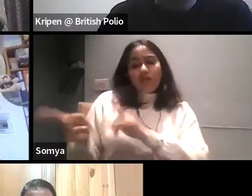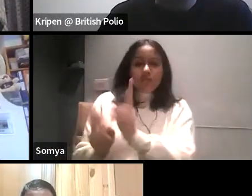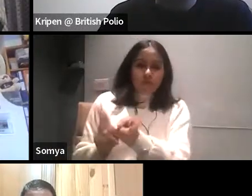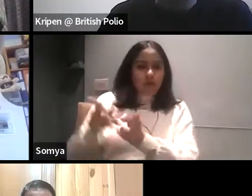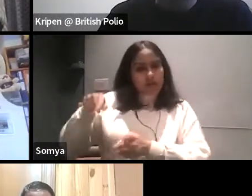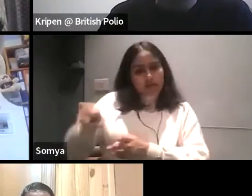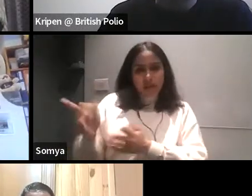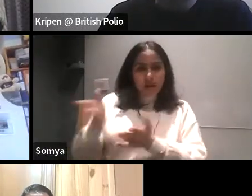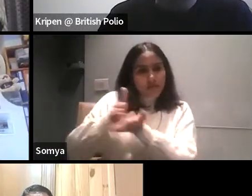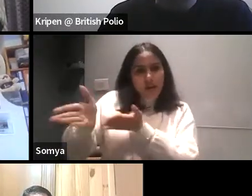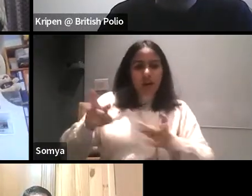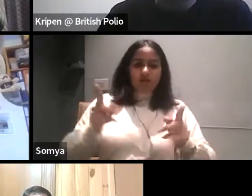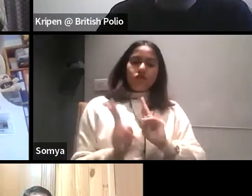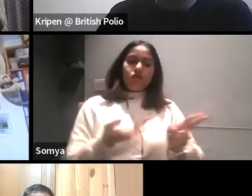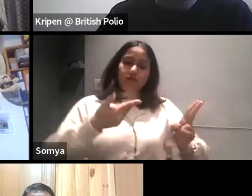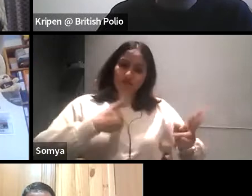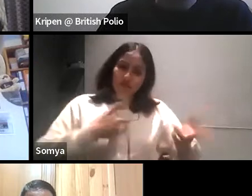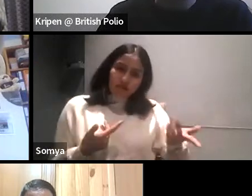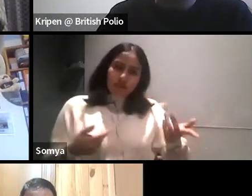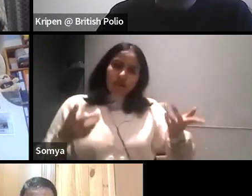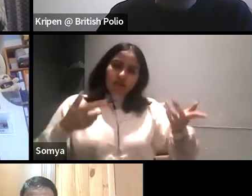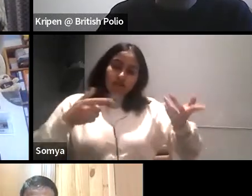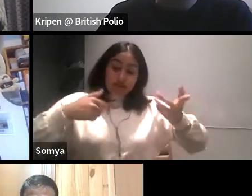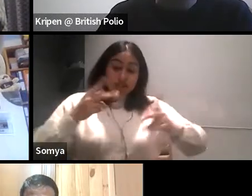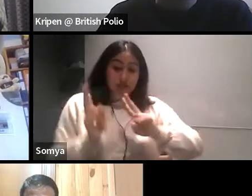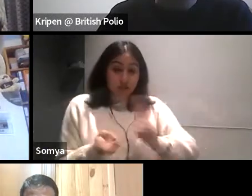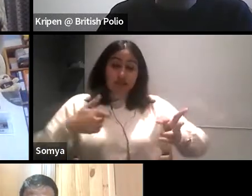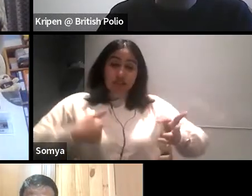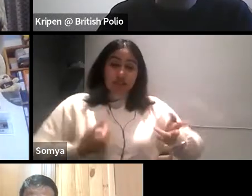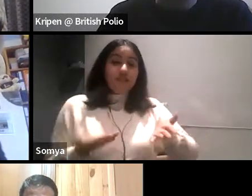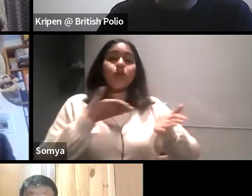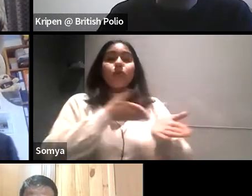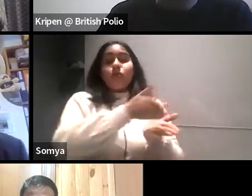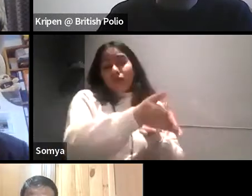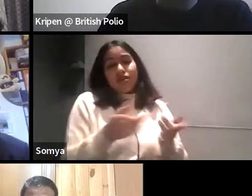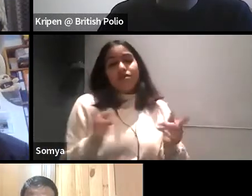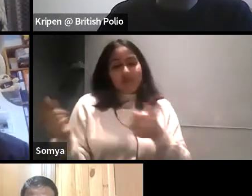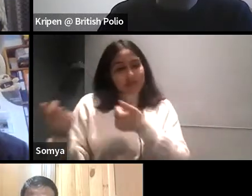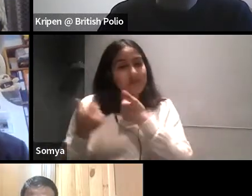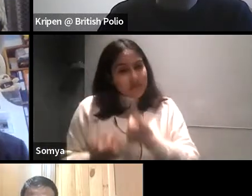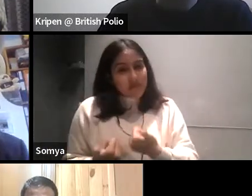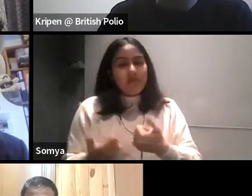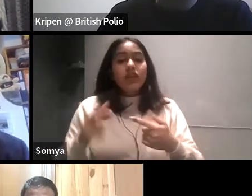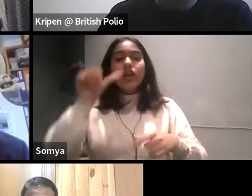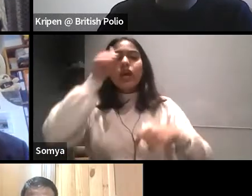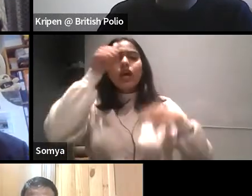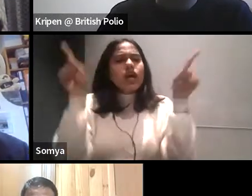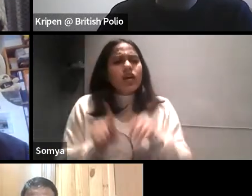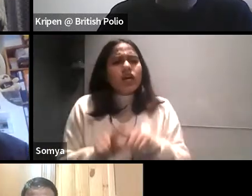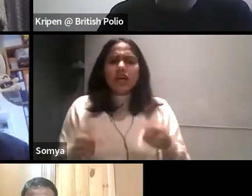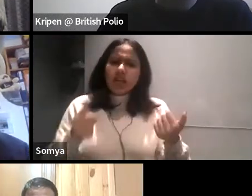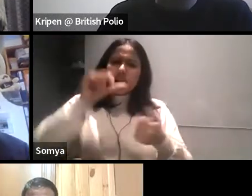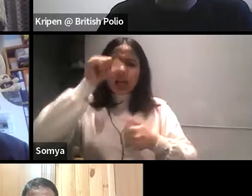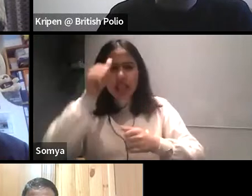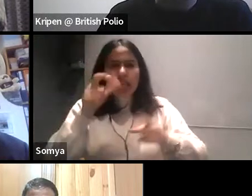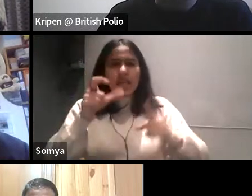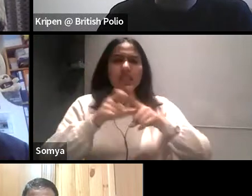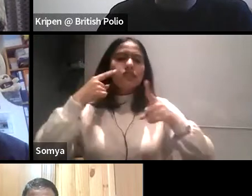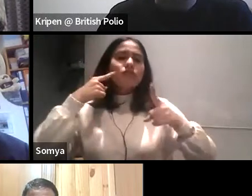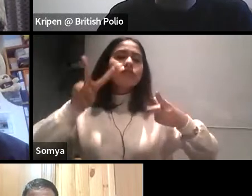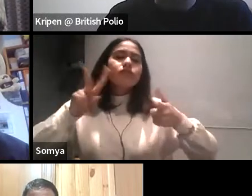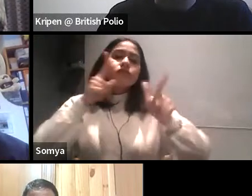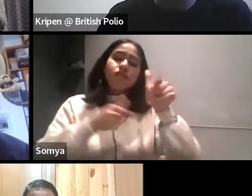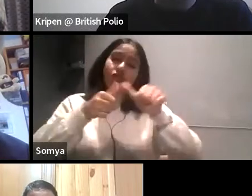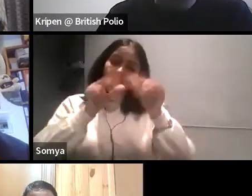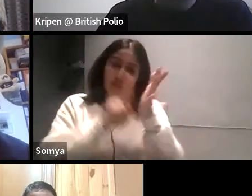own ways. So this is the new definition you get across. Like India refers as PWDs, or in Hindi they call it Divyangjan, as